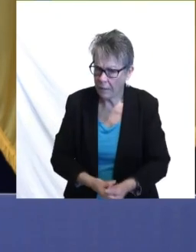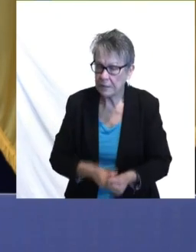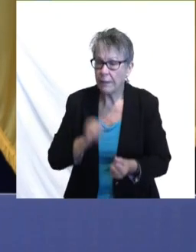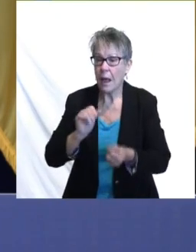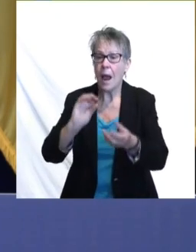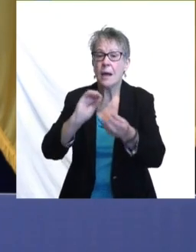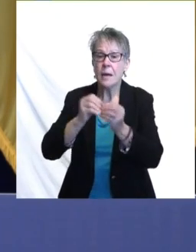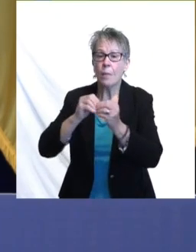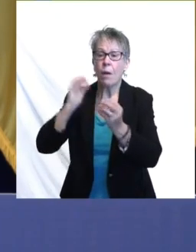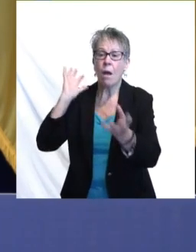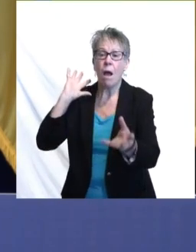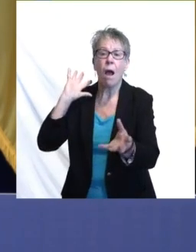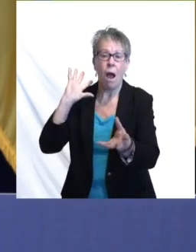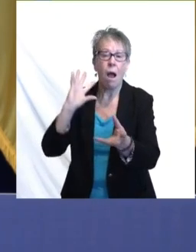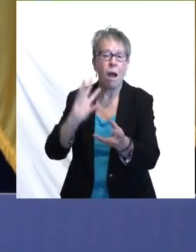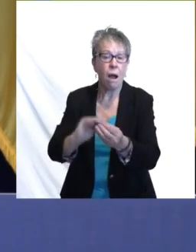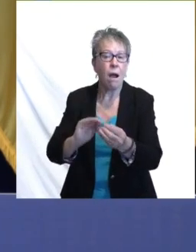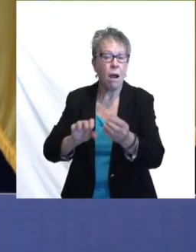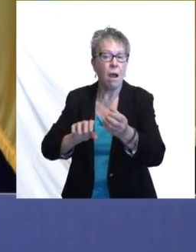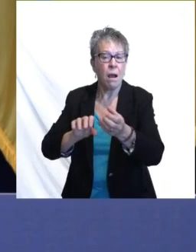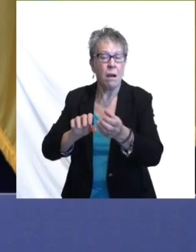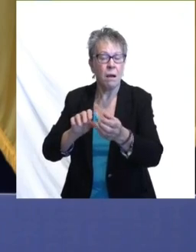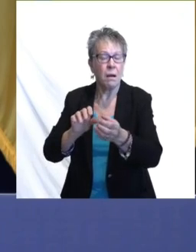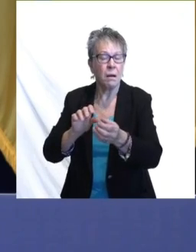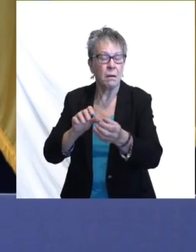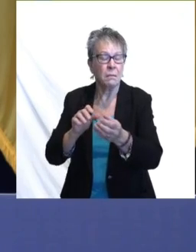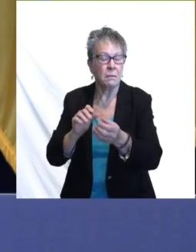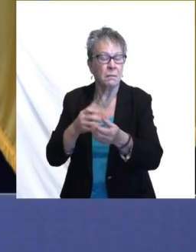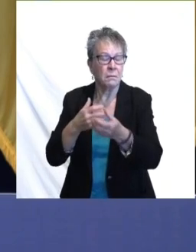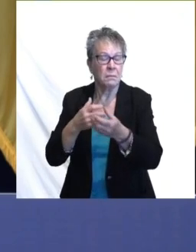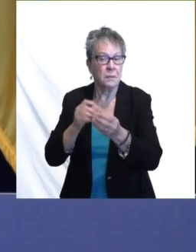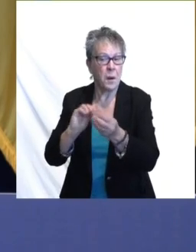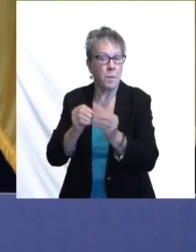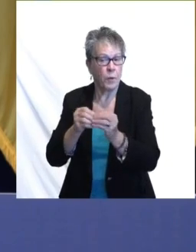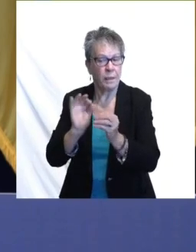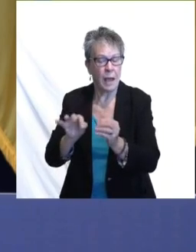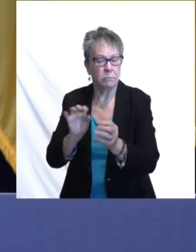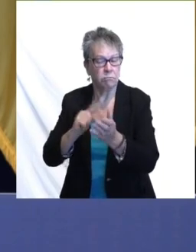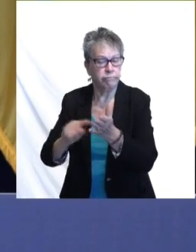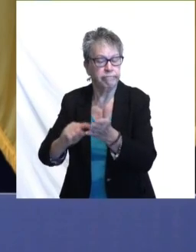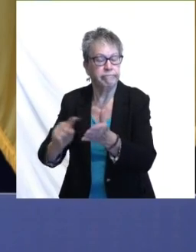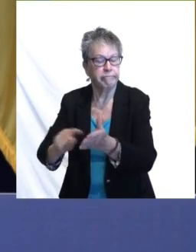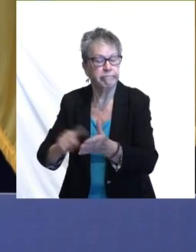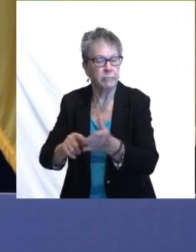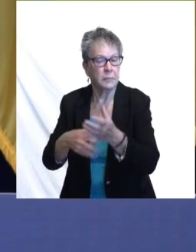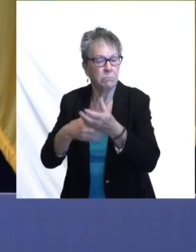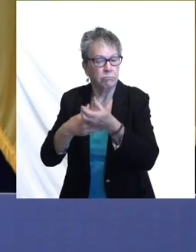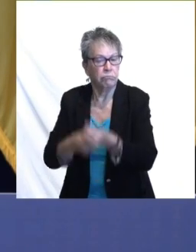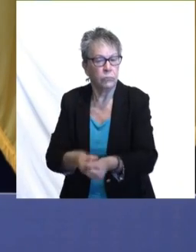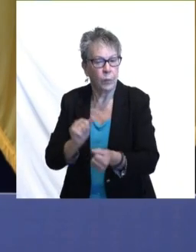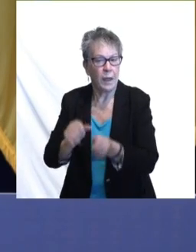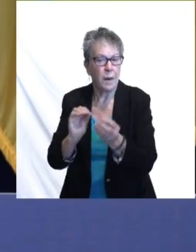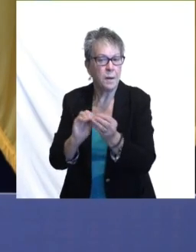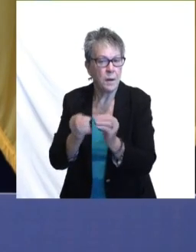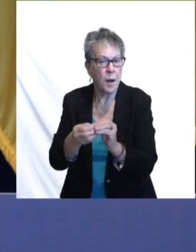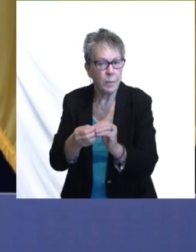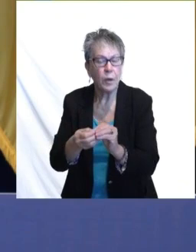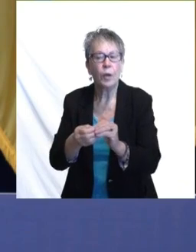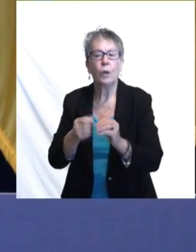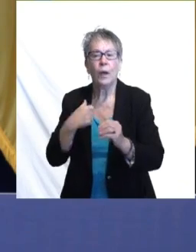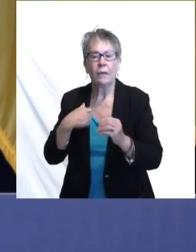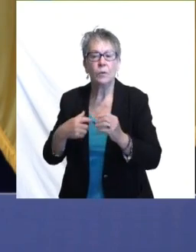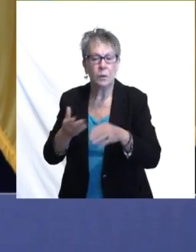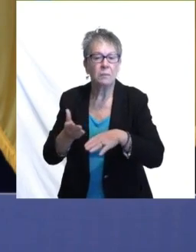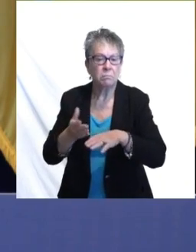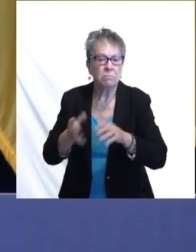in terms of the vetting that goes into the amount of outbreaks, the amount of impacted both students and staff.